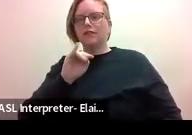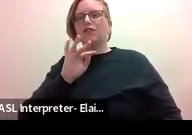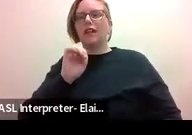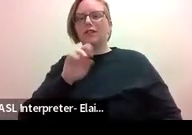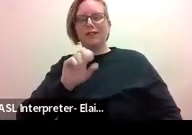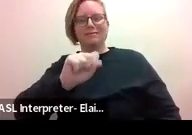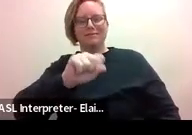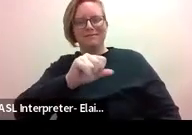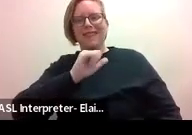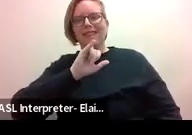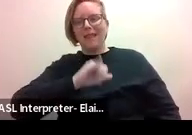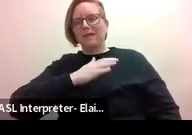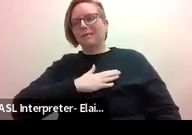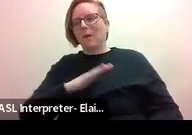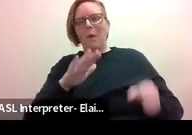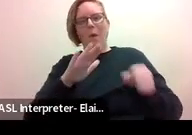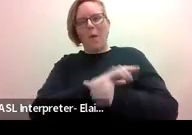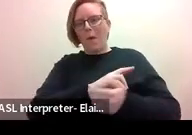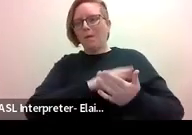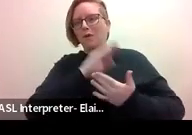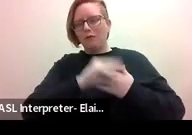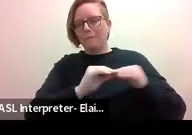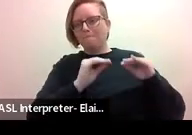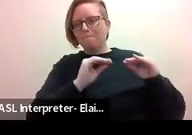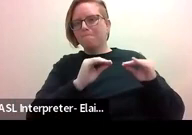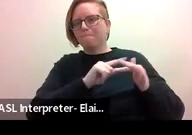like my whole program was that kind of stuff.